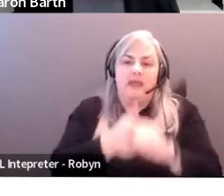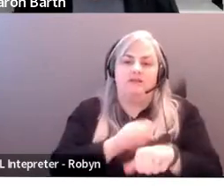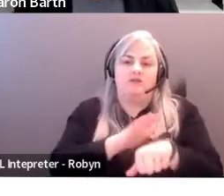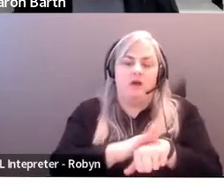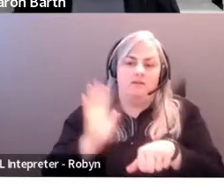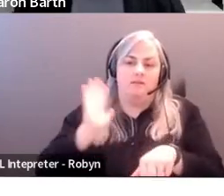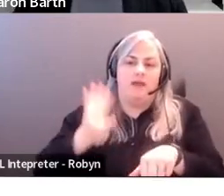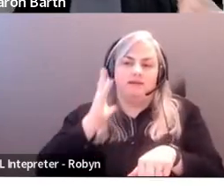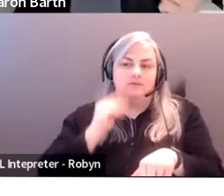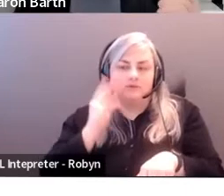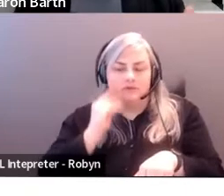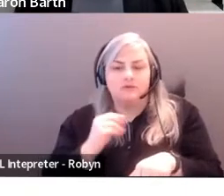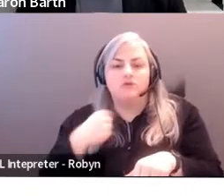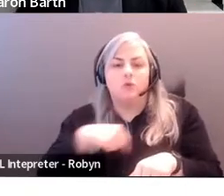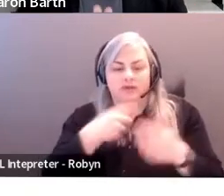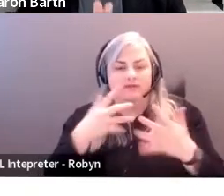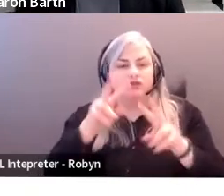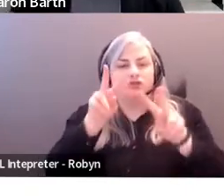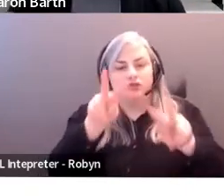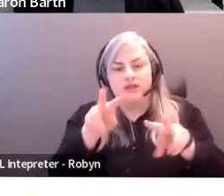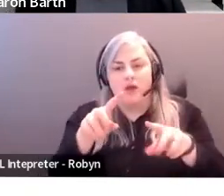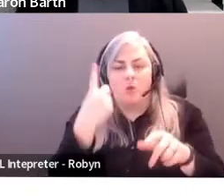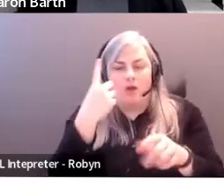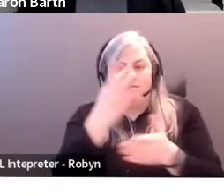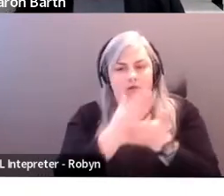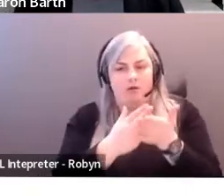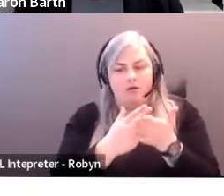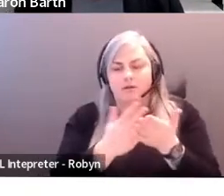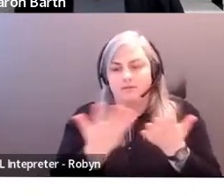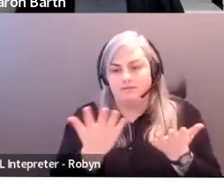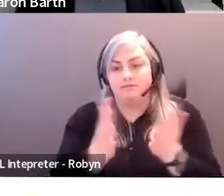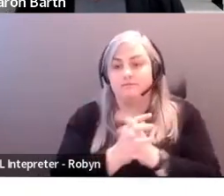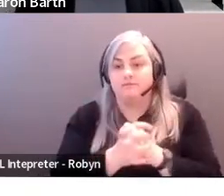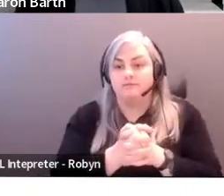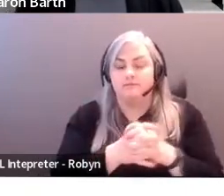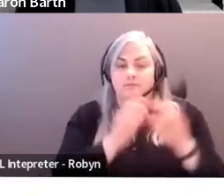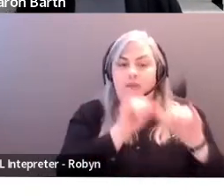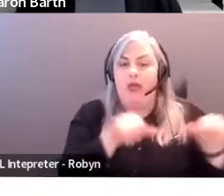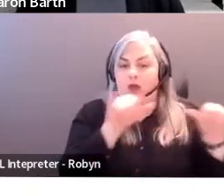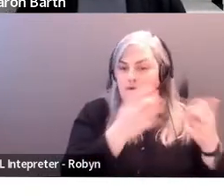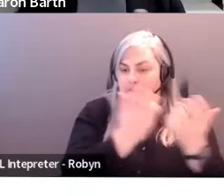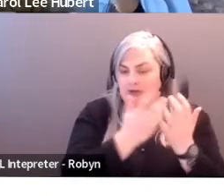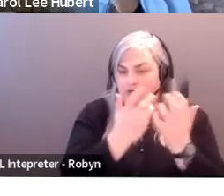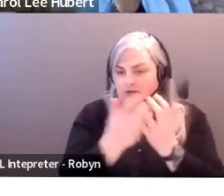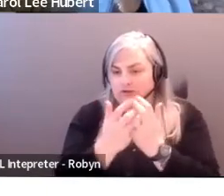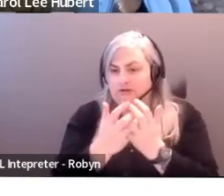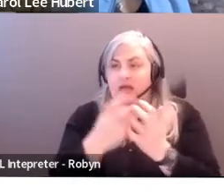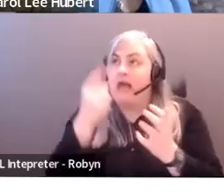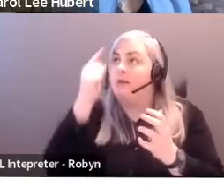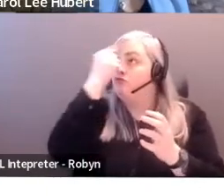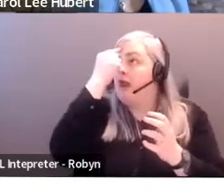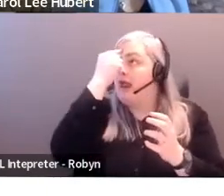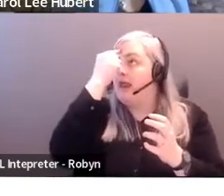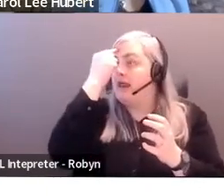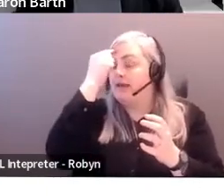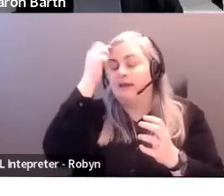experience. We've looked at one aspect of how it works, which is pattern matching. When our brain is put